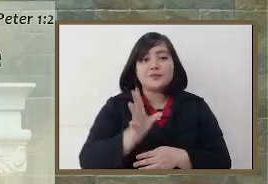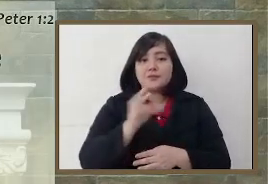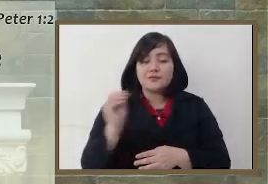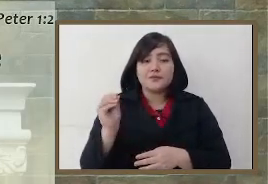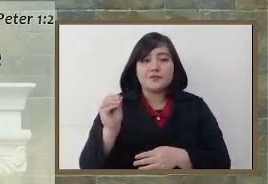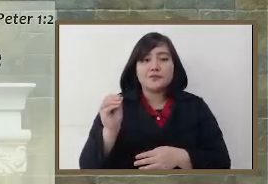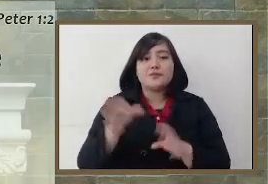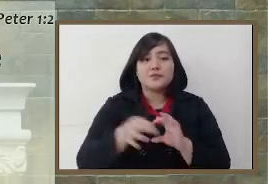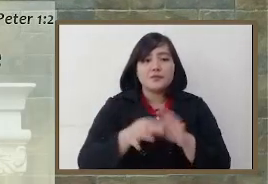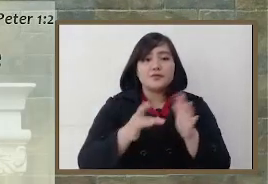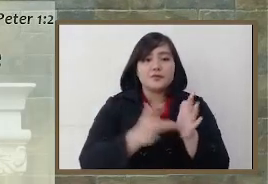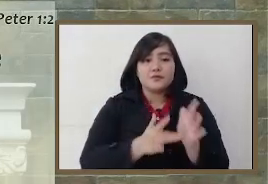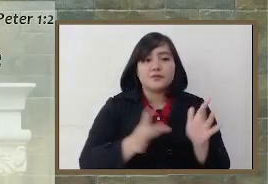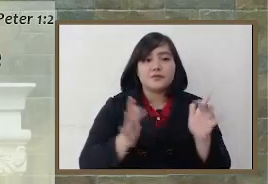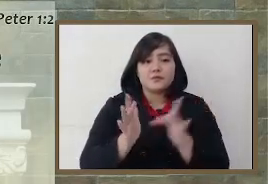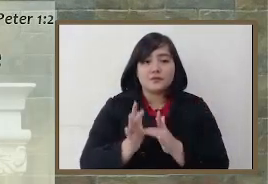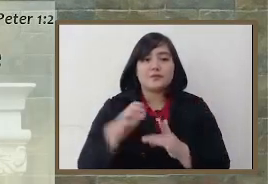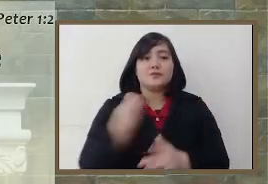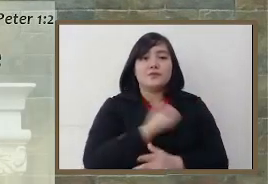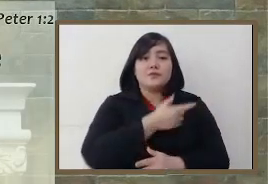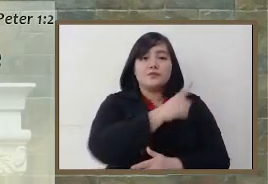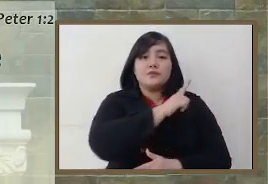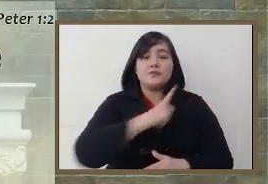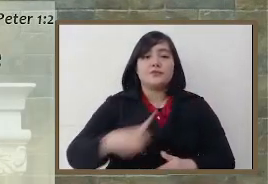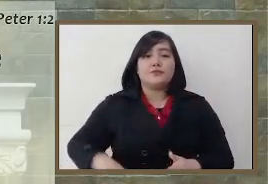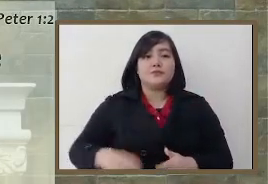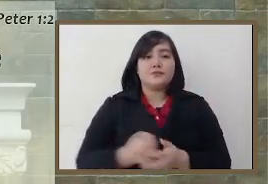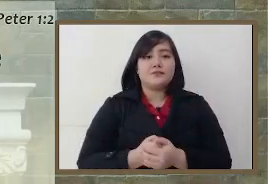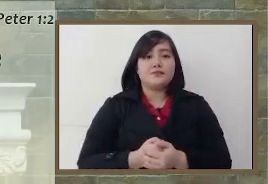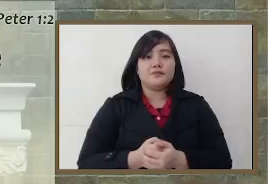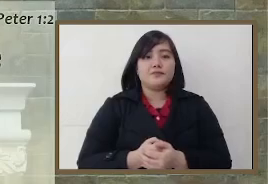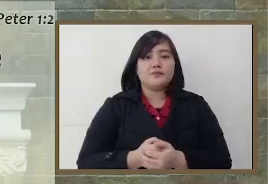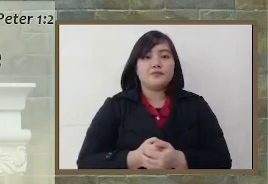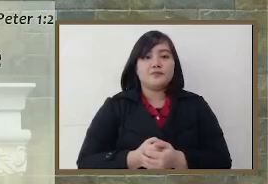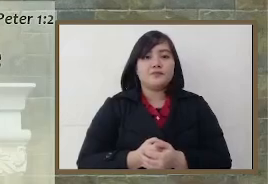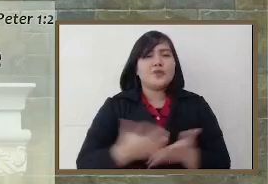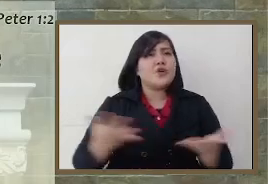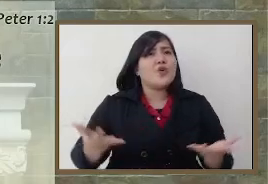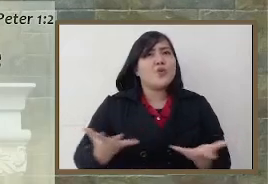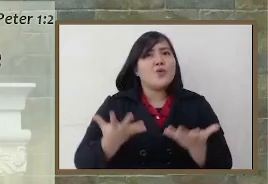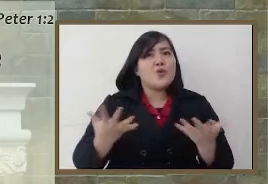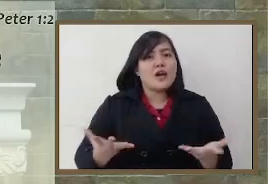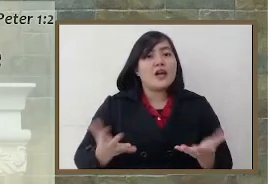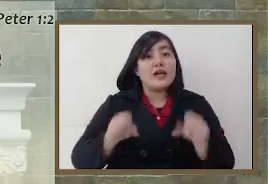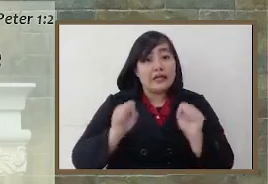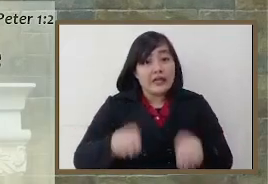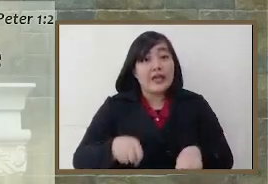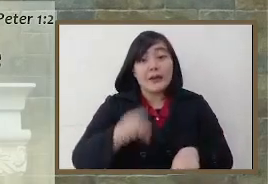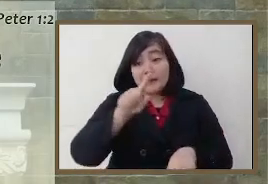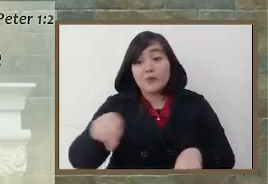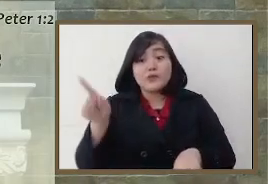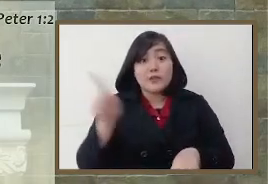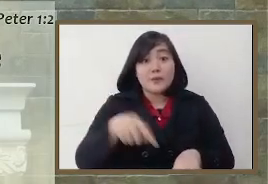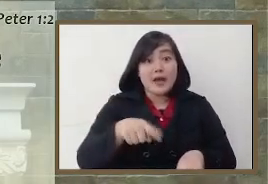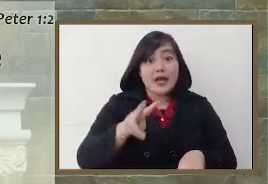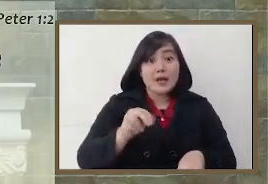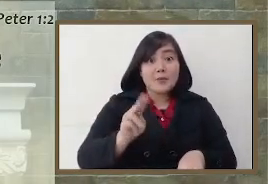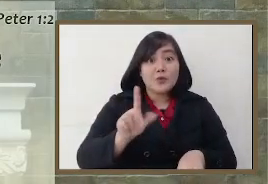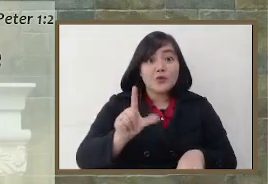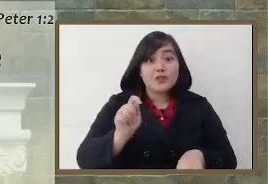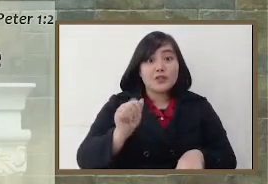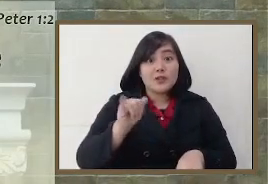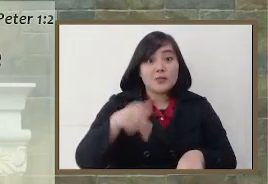and of Jesus our Lord. Saan mo makukuha at mamumultiply yung grace at